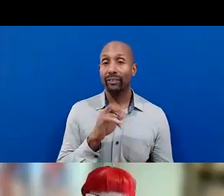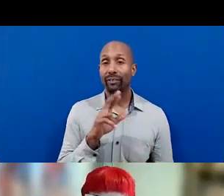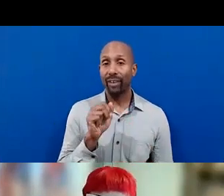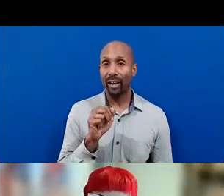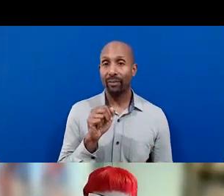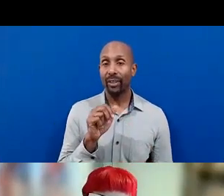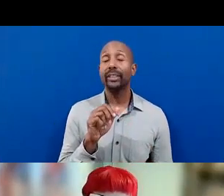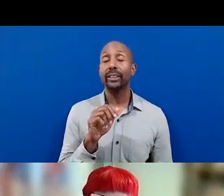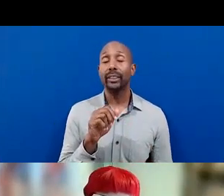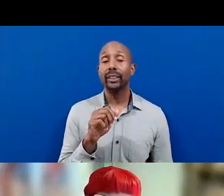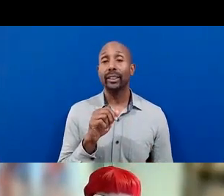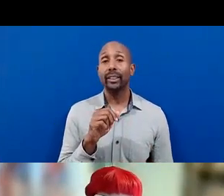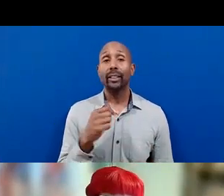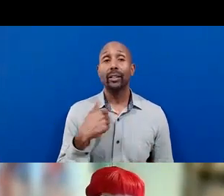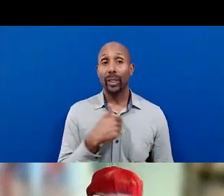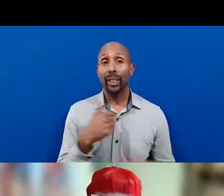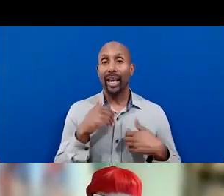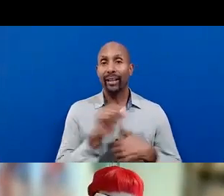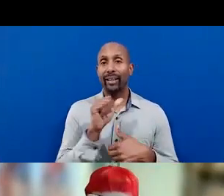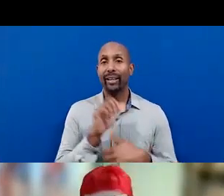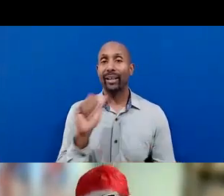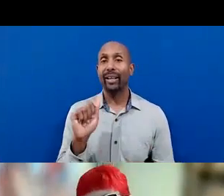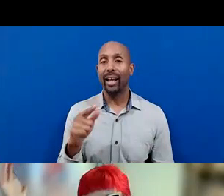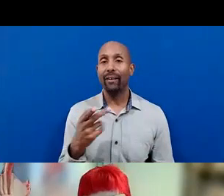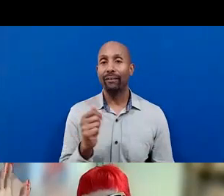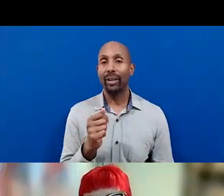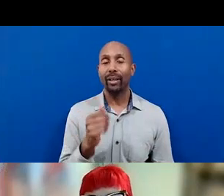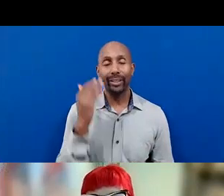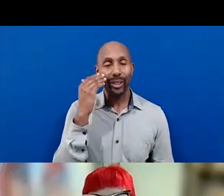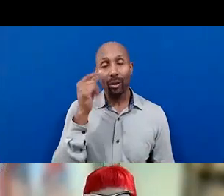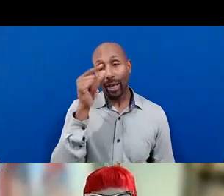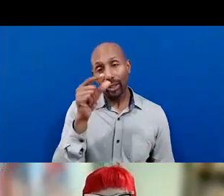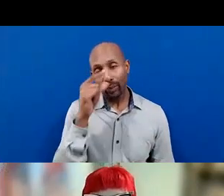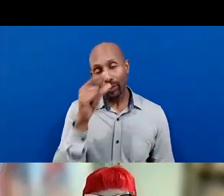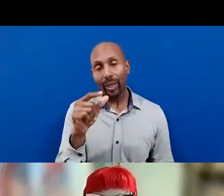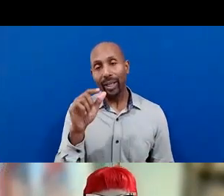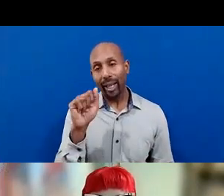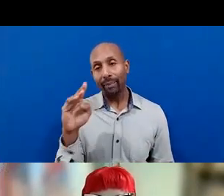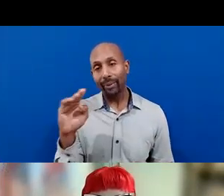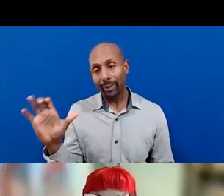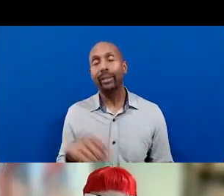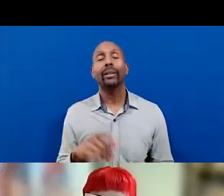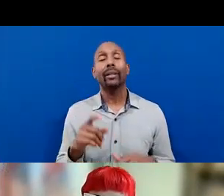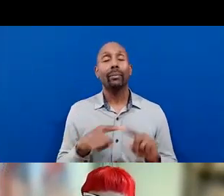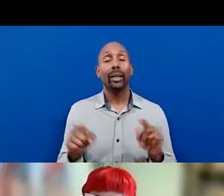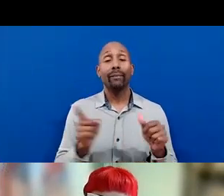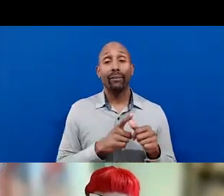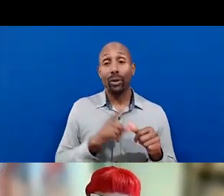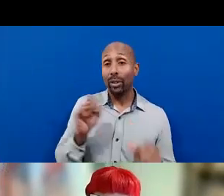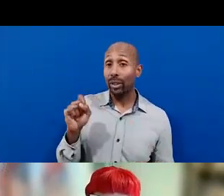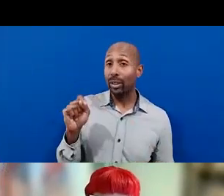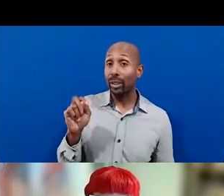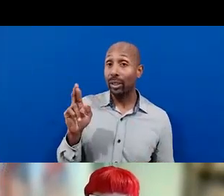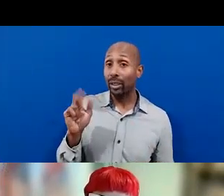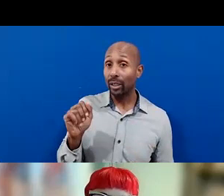going through like the Greek alphabet, you know, all the way through. But the first strain, Alpha, we had the most effective vaccines